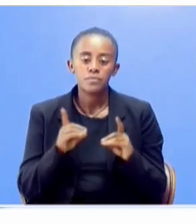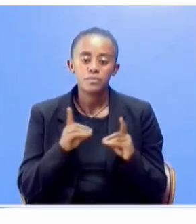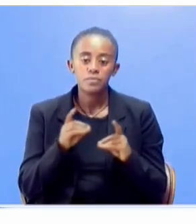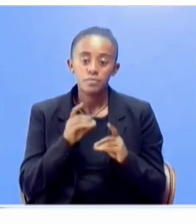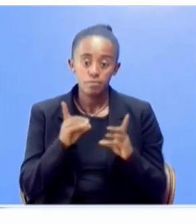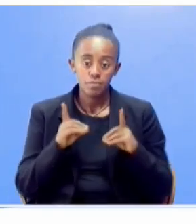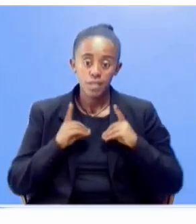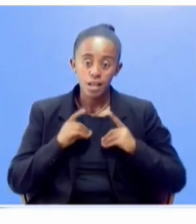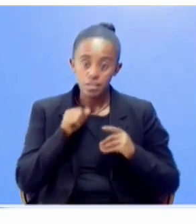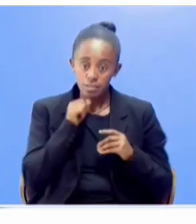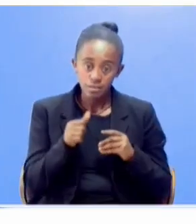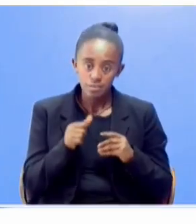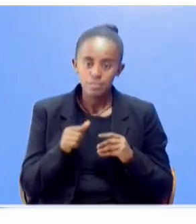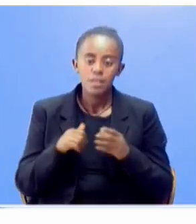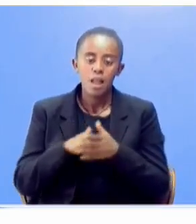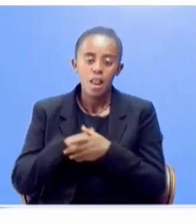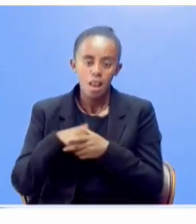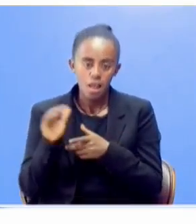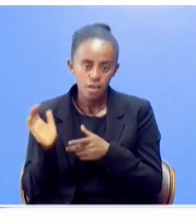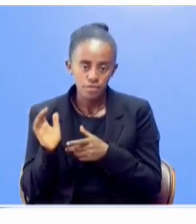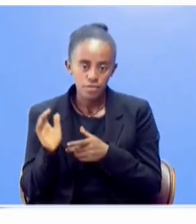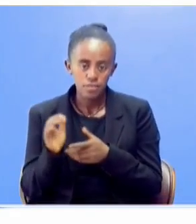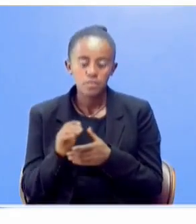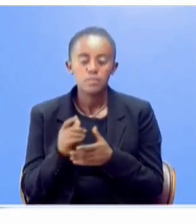yeah, left